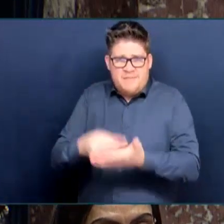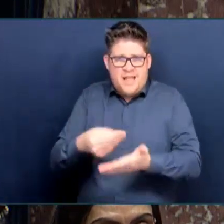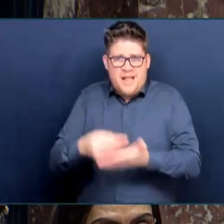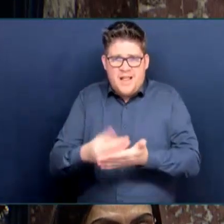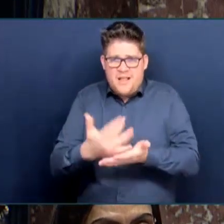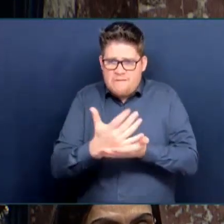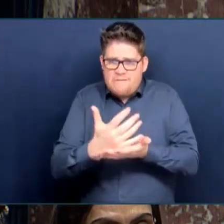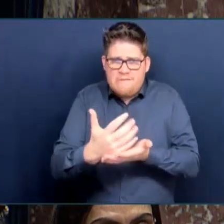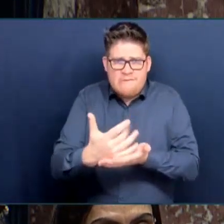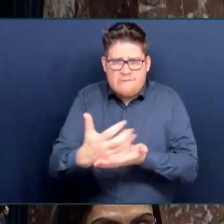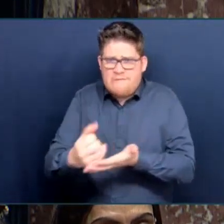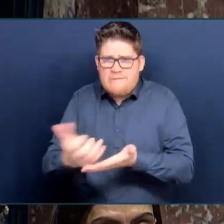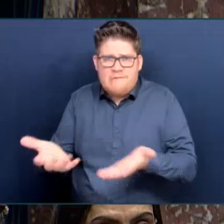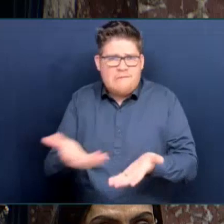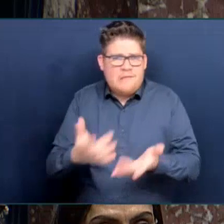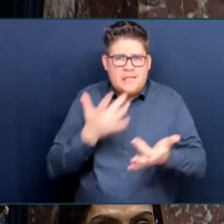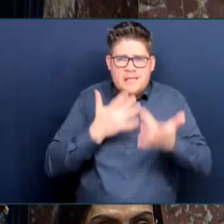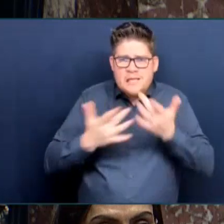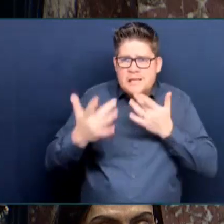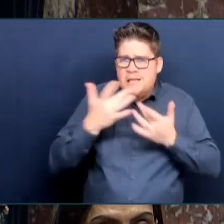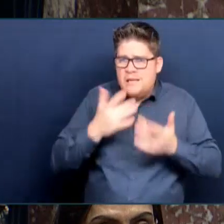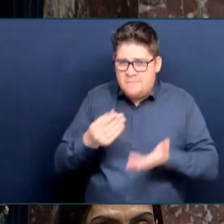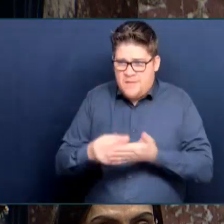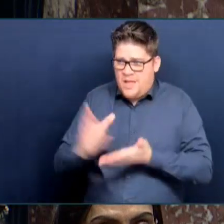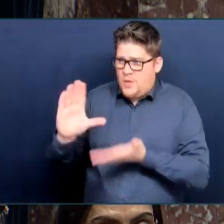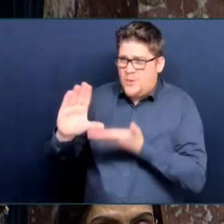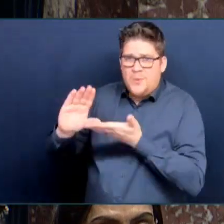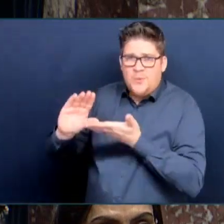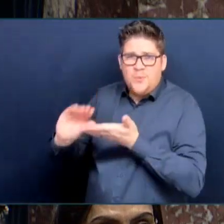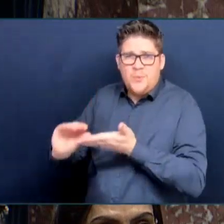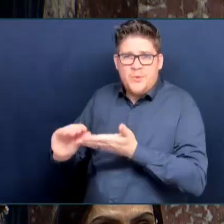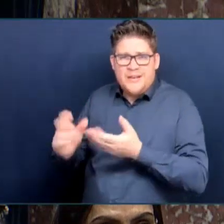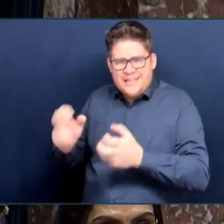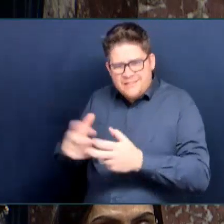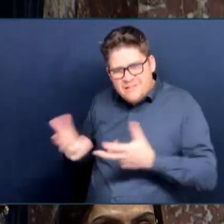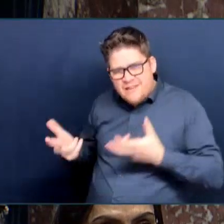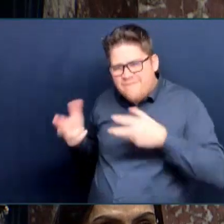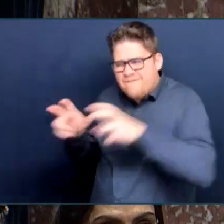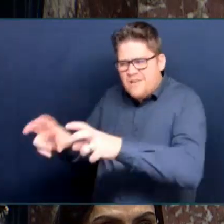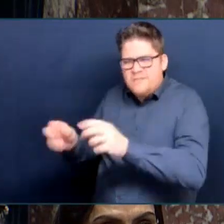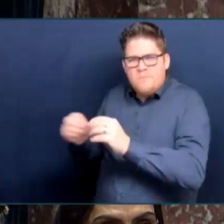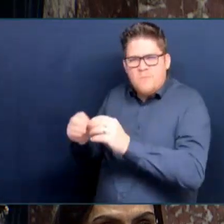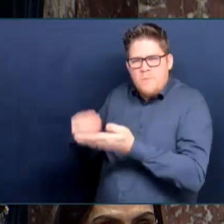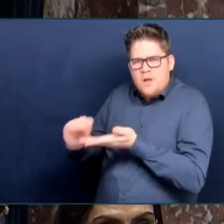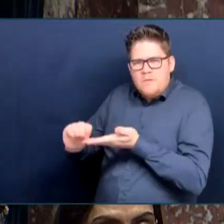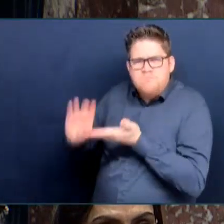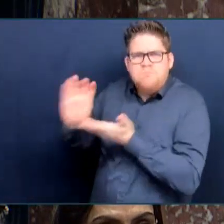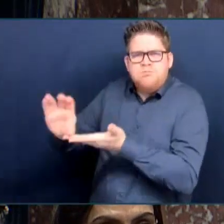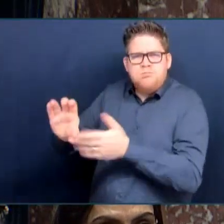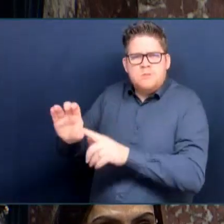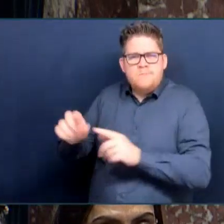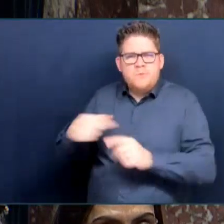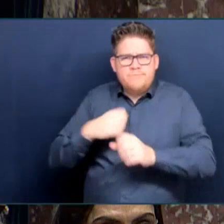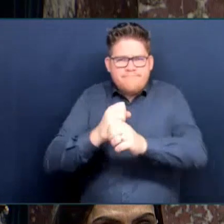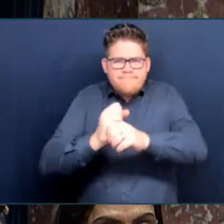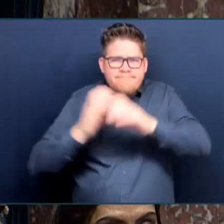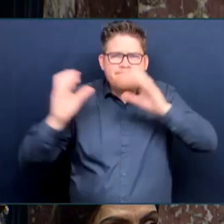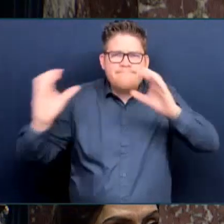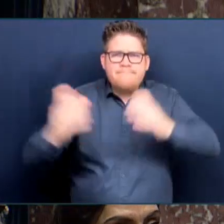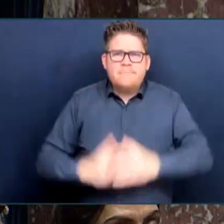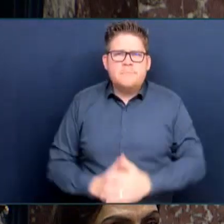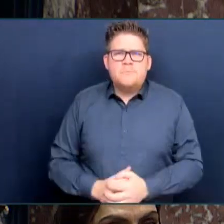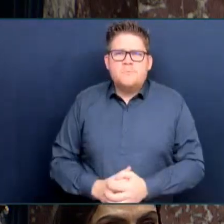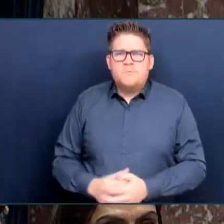Coastal communities formalized their vision for actionable reconciliation with the transformation of the trust as a permanent